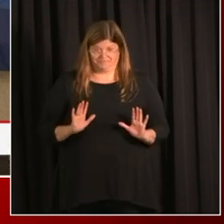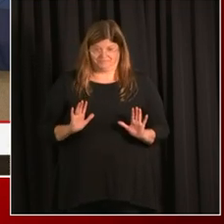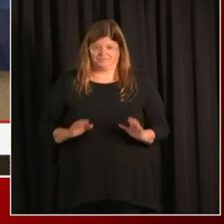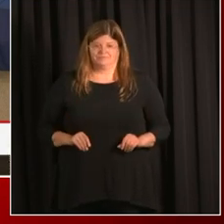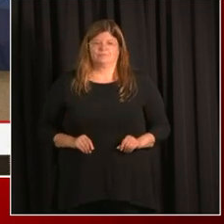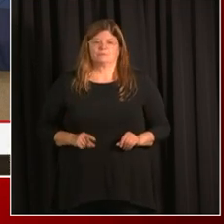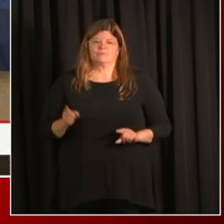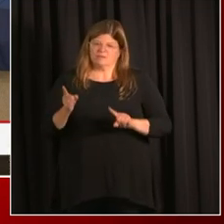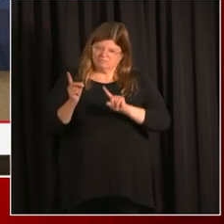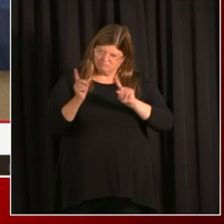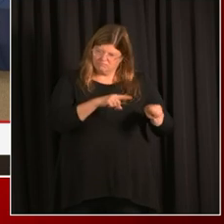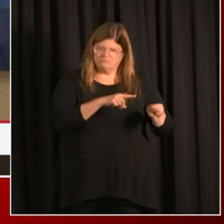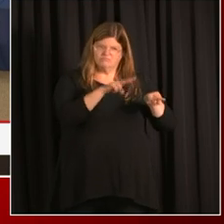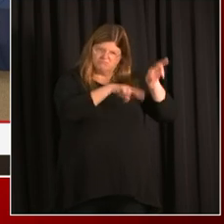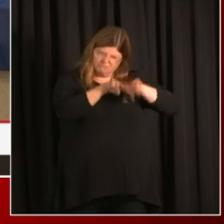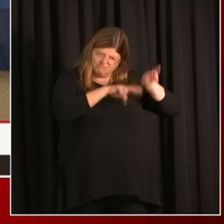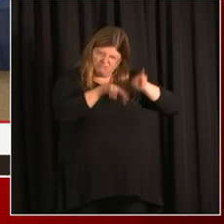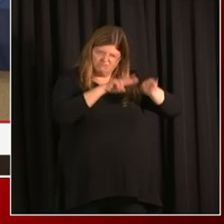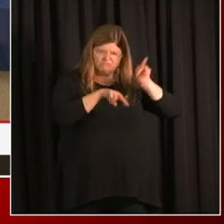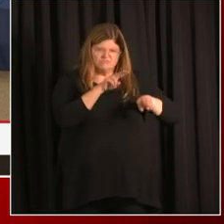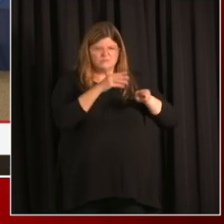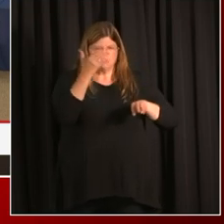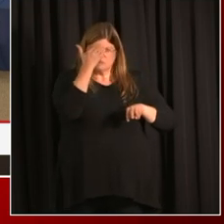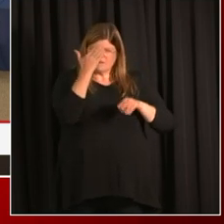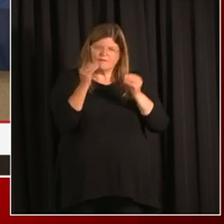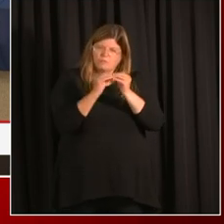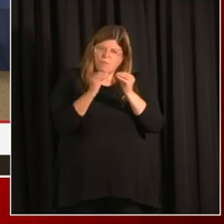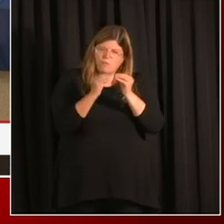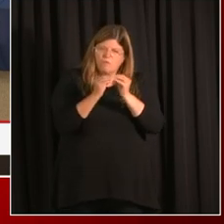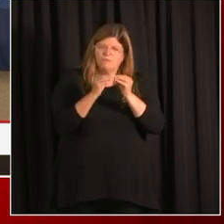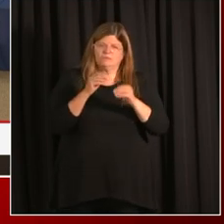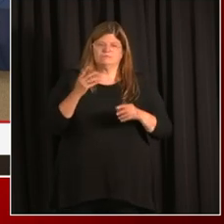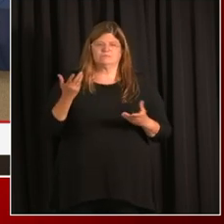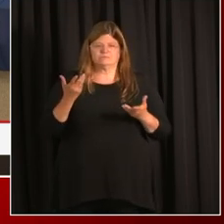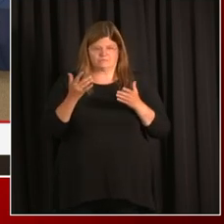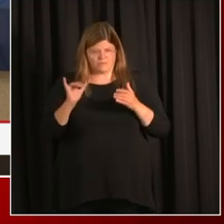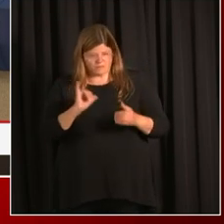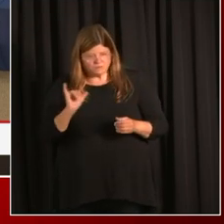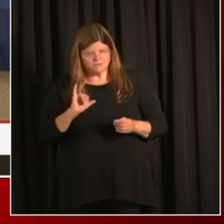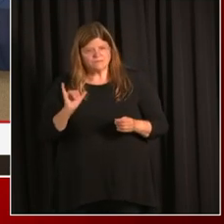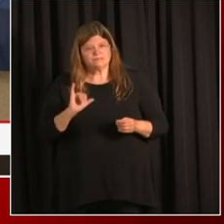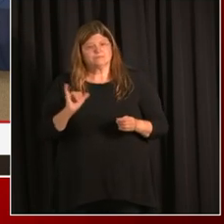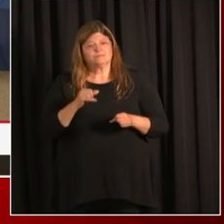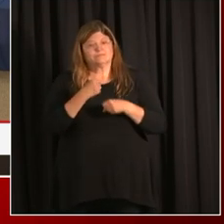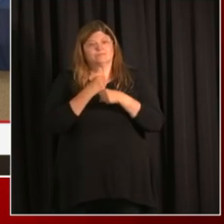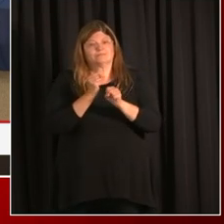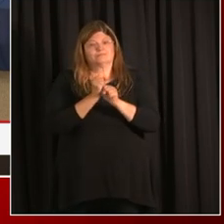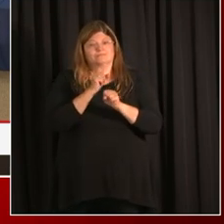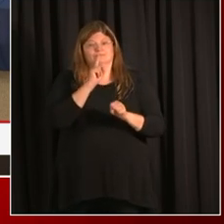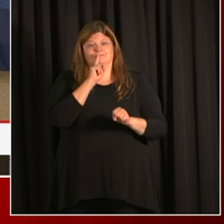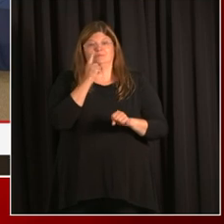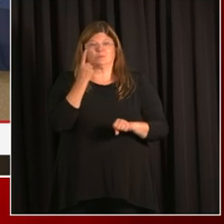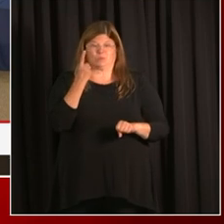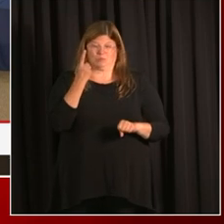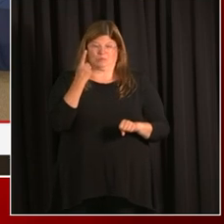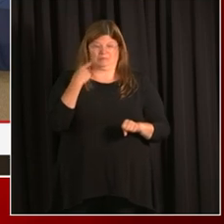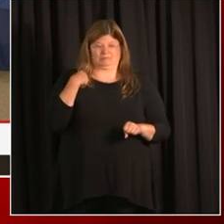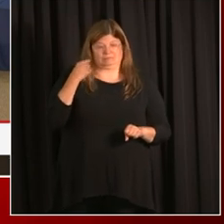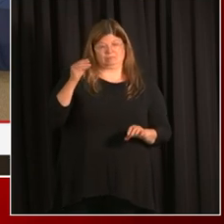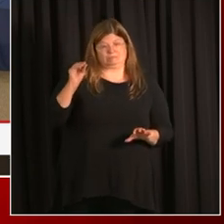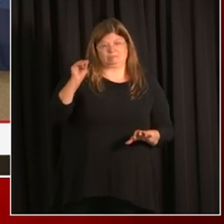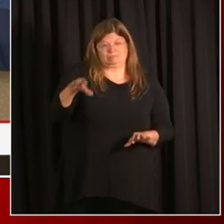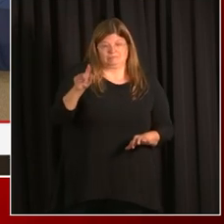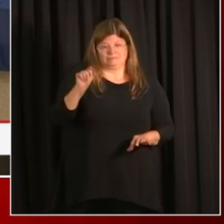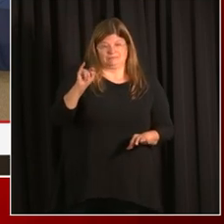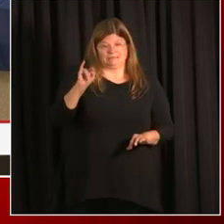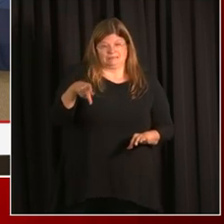familiarize yourself with all the guidances, and read up on that. As well as make another plug, as I do